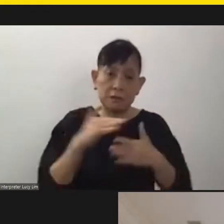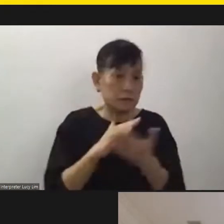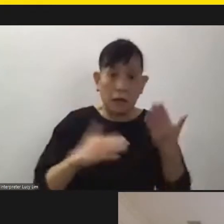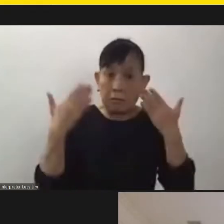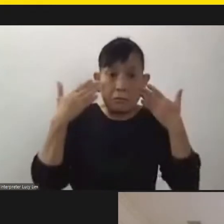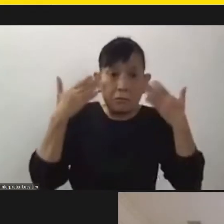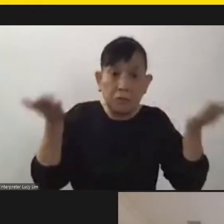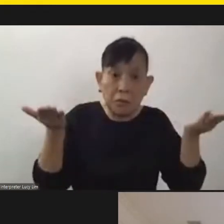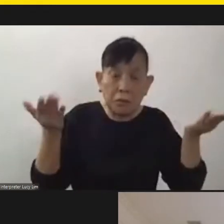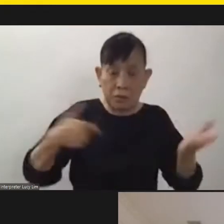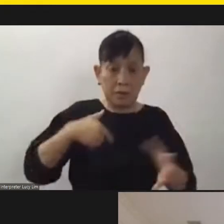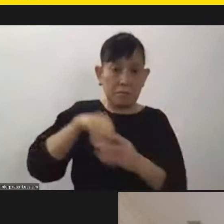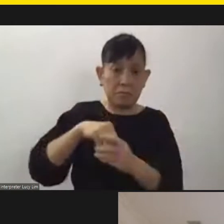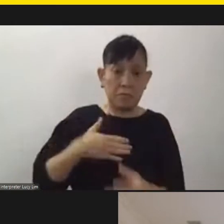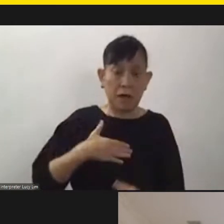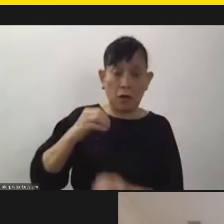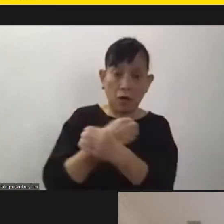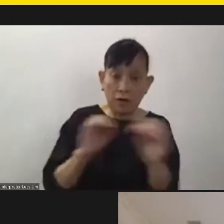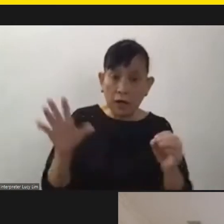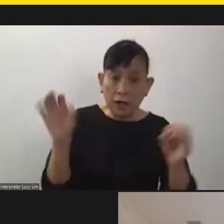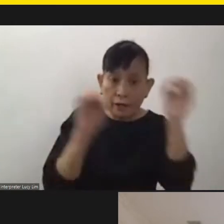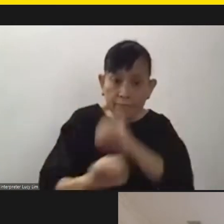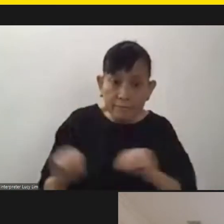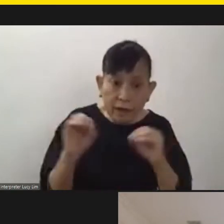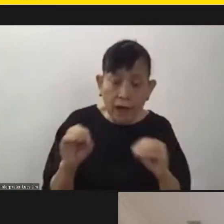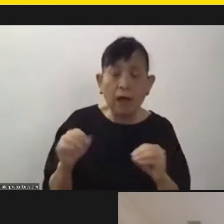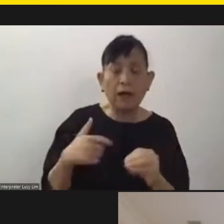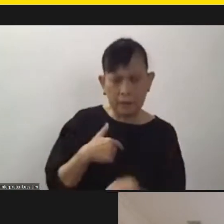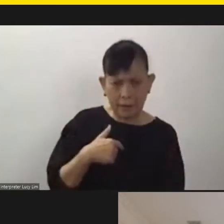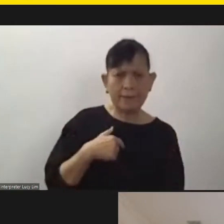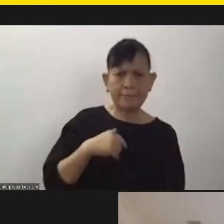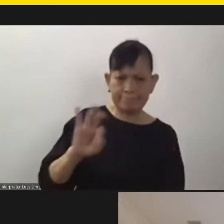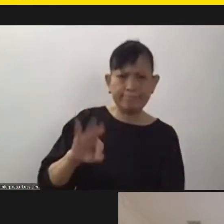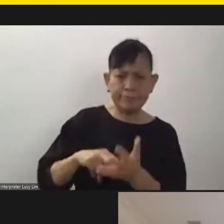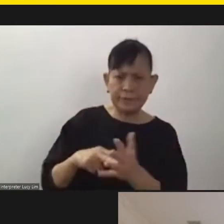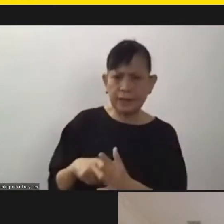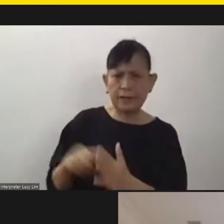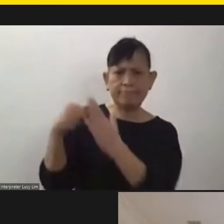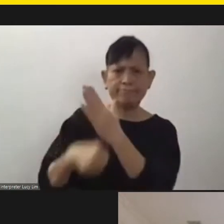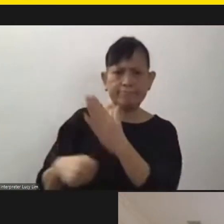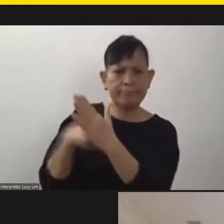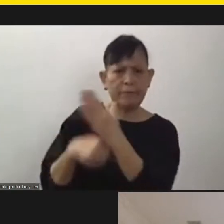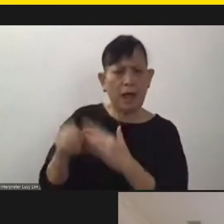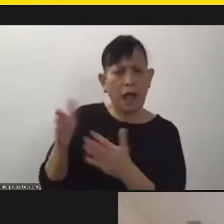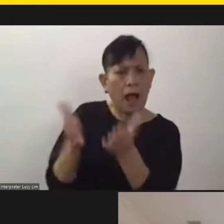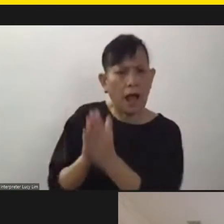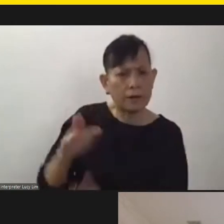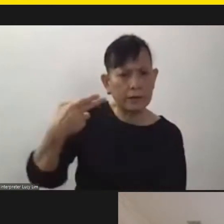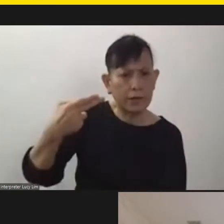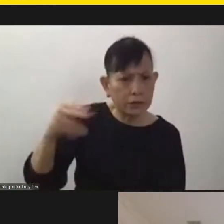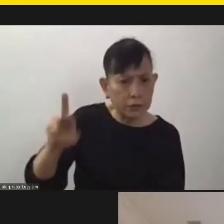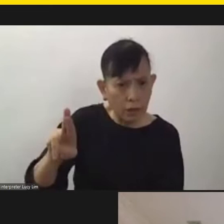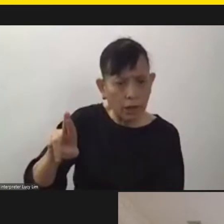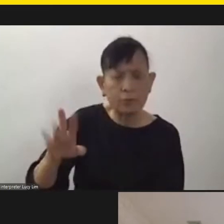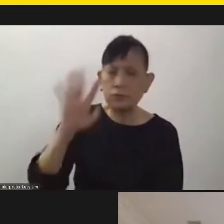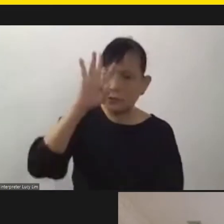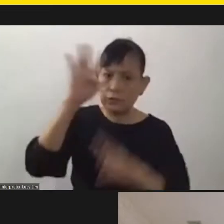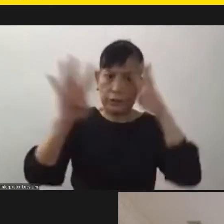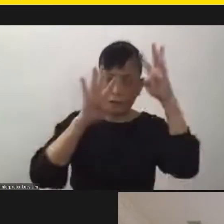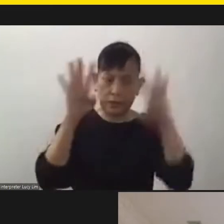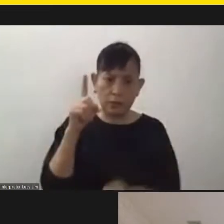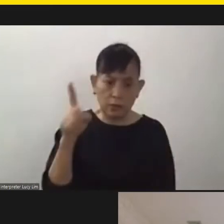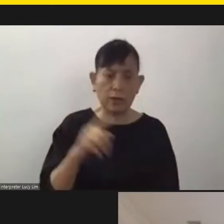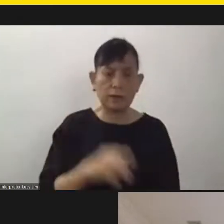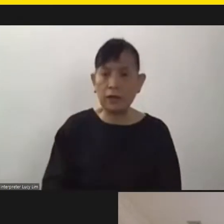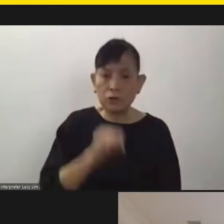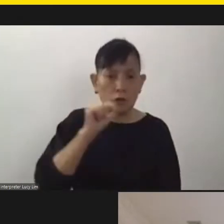if there isn't, you should put pressure on your admin or on your HR to actually create one. As a company, I think other than